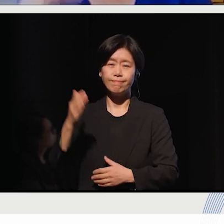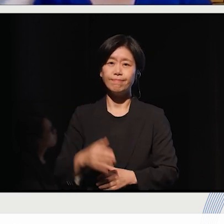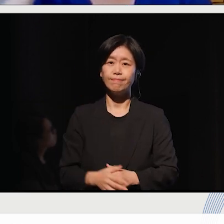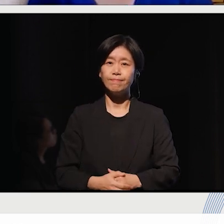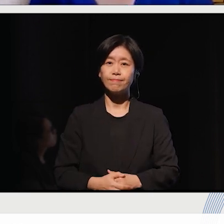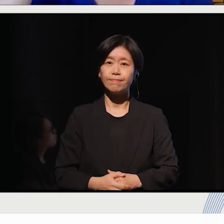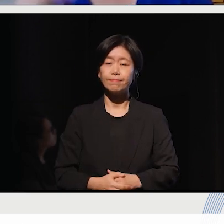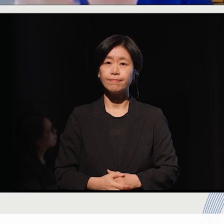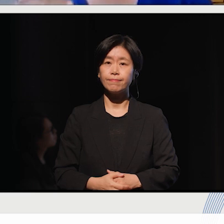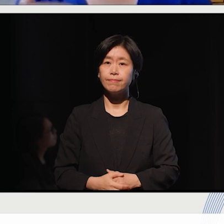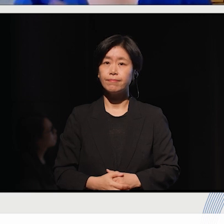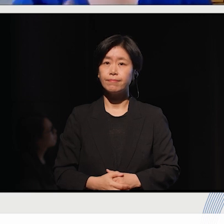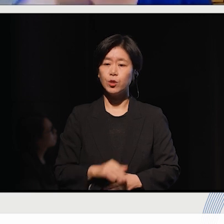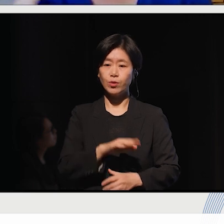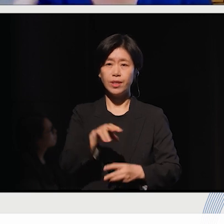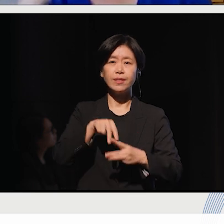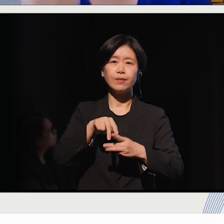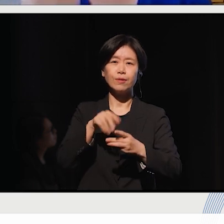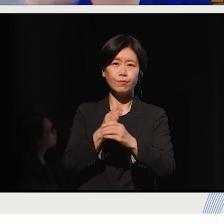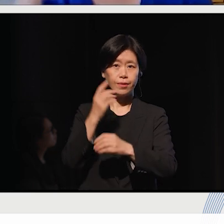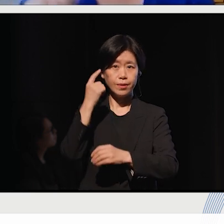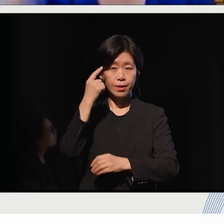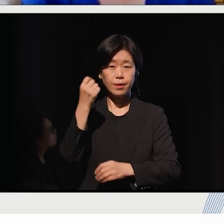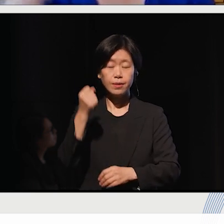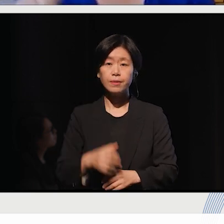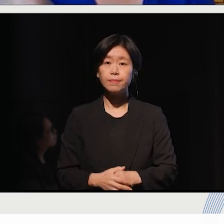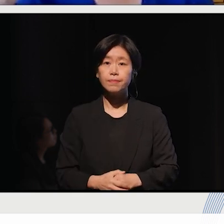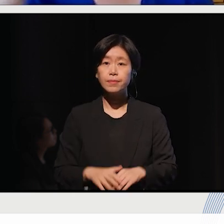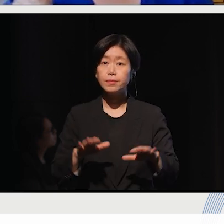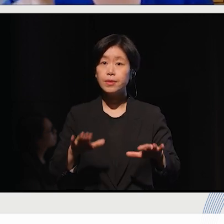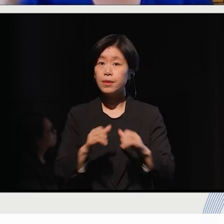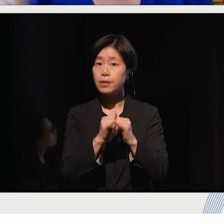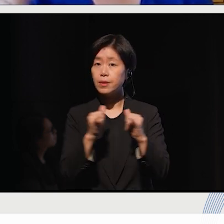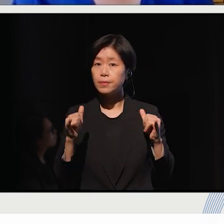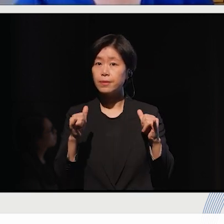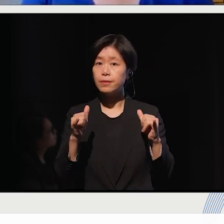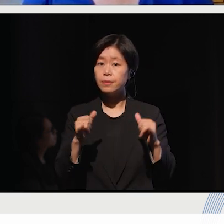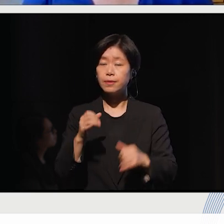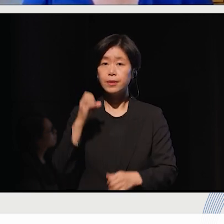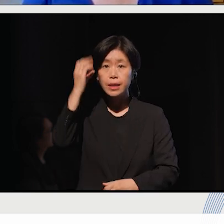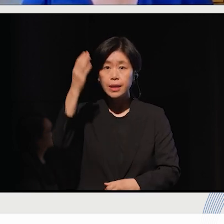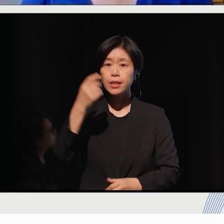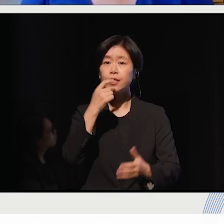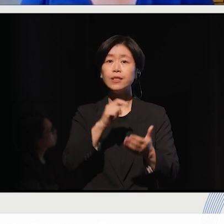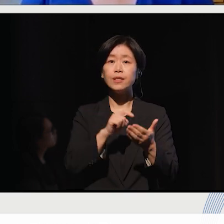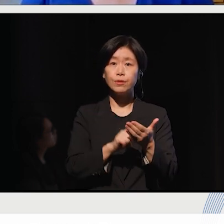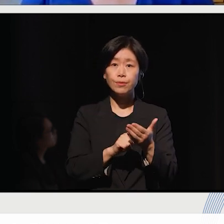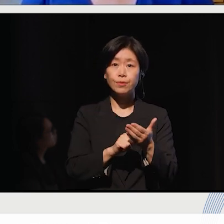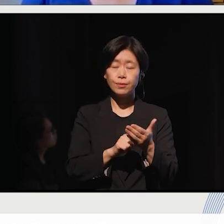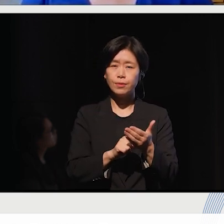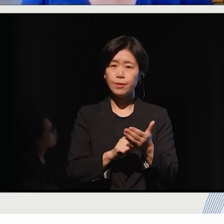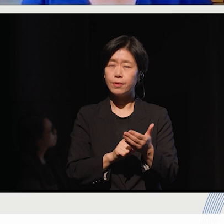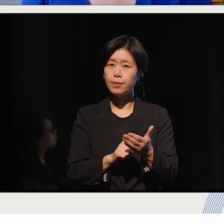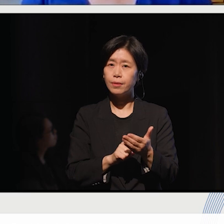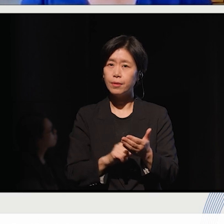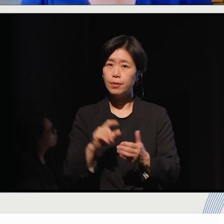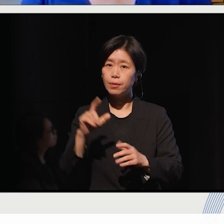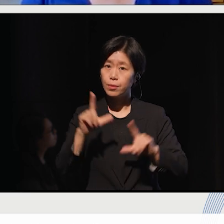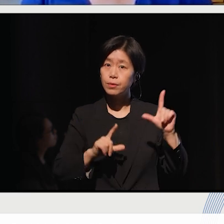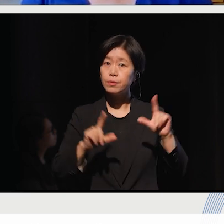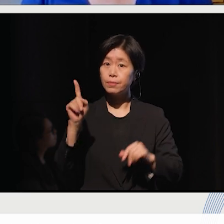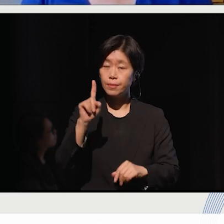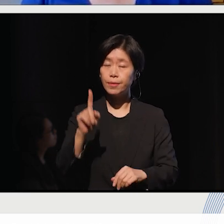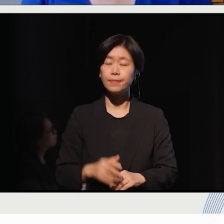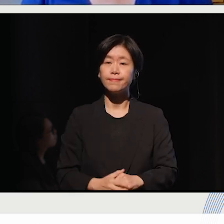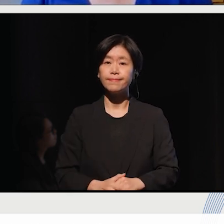need to plan for and be sure that we're checking our plans, our procedures, and practices is the social aspects of